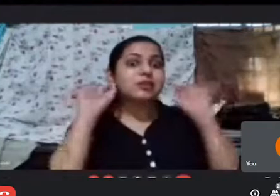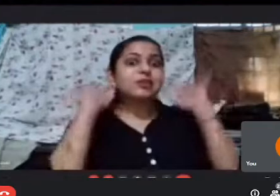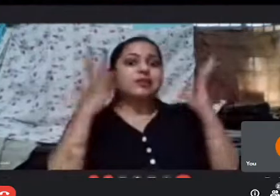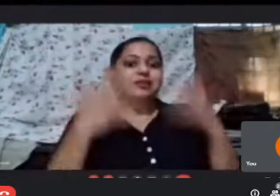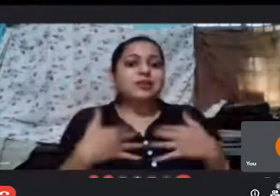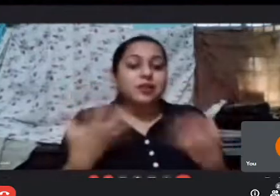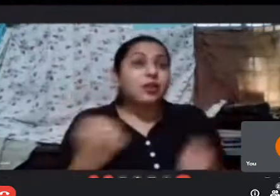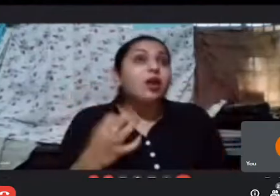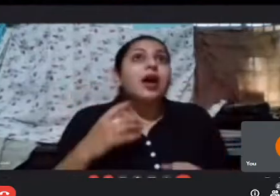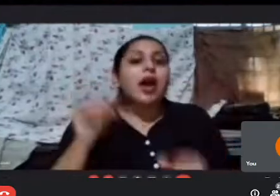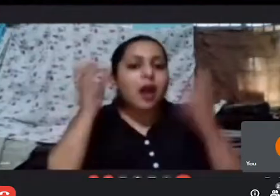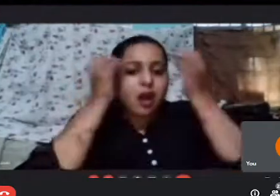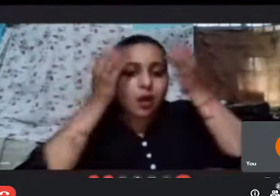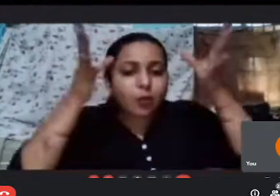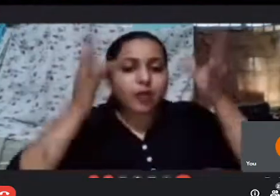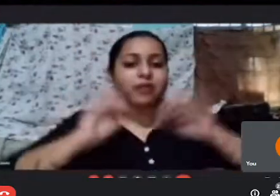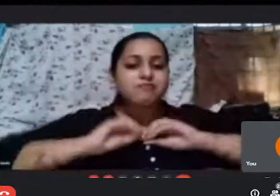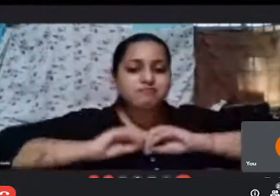of sign languages.